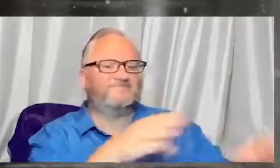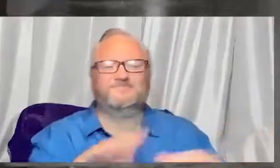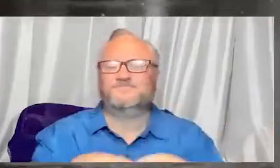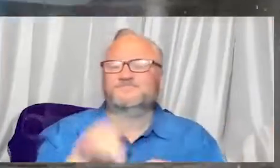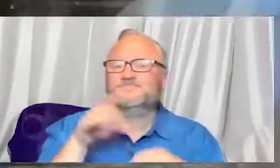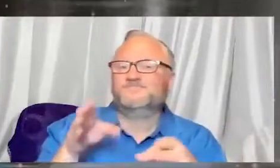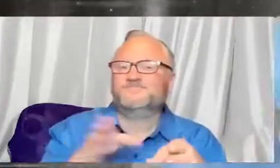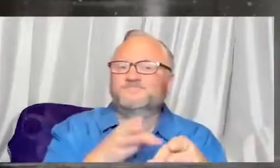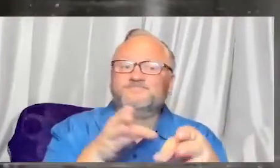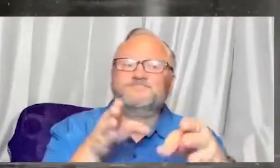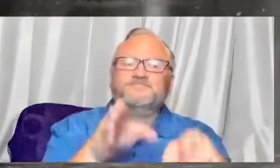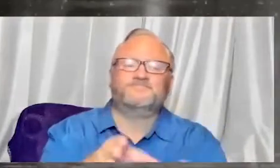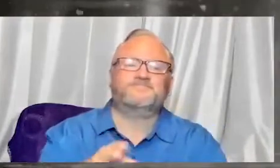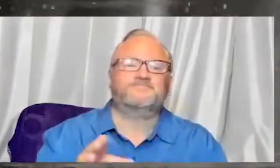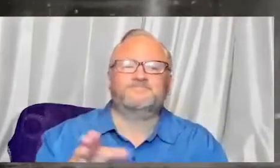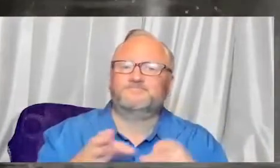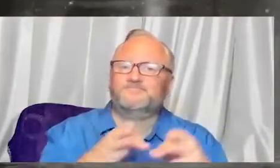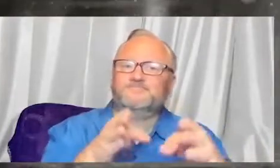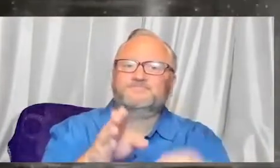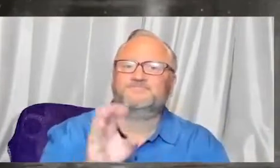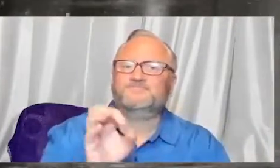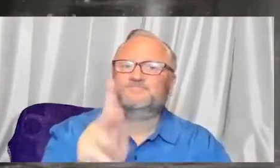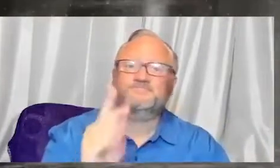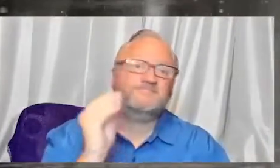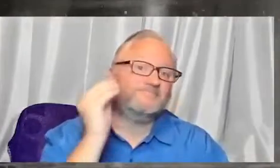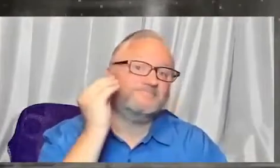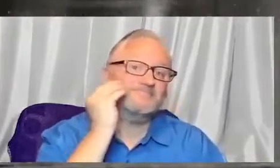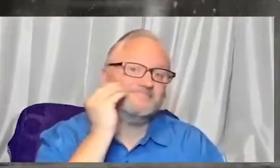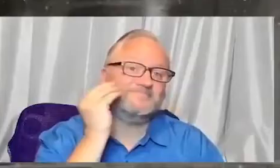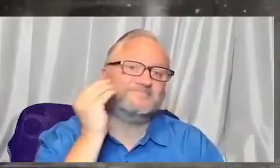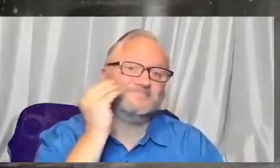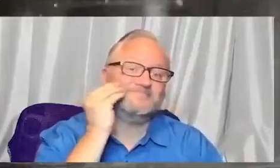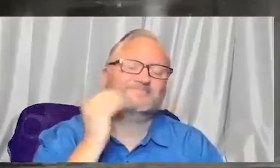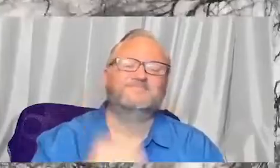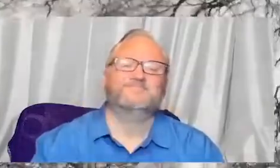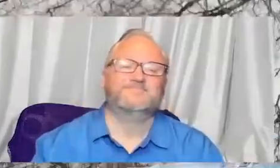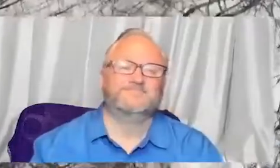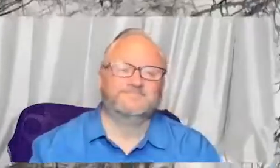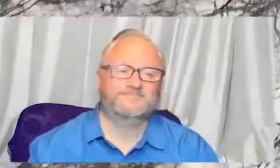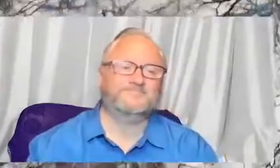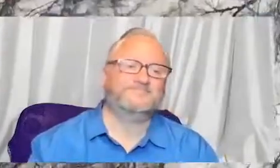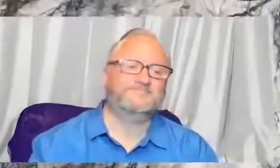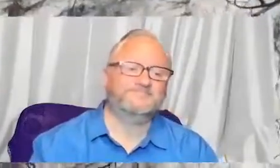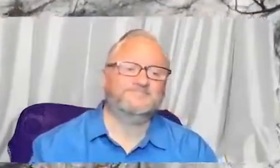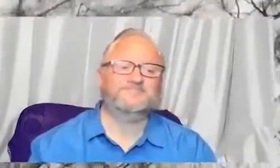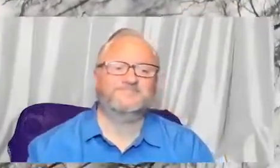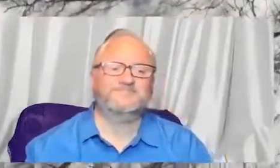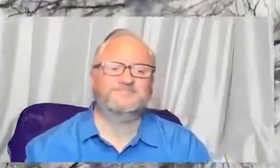Finding my way back home.